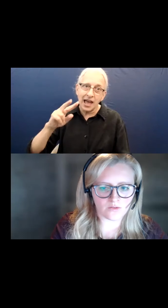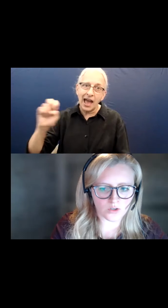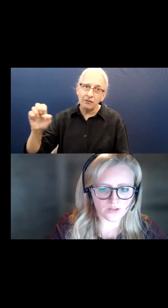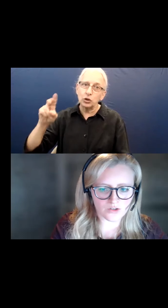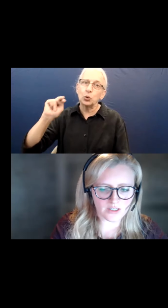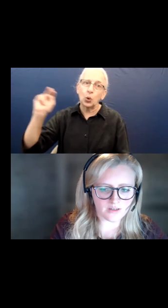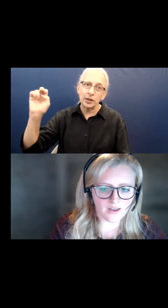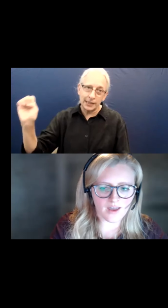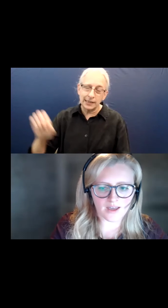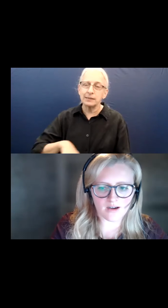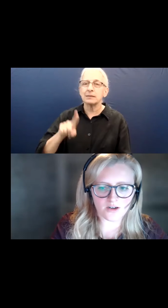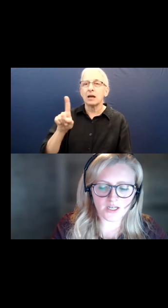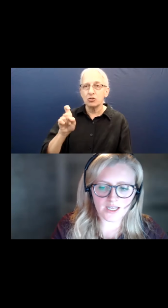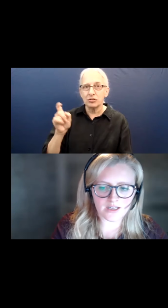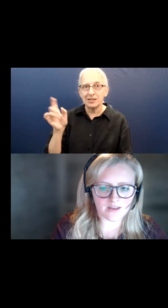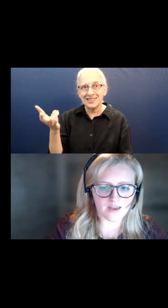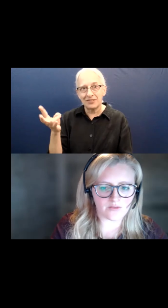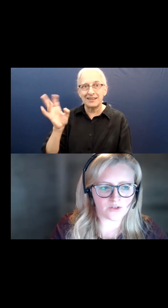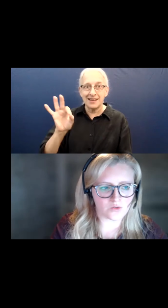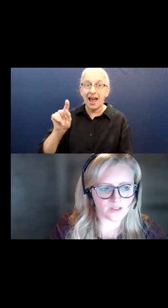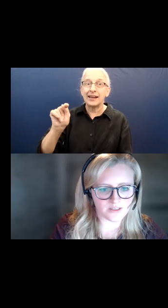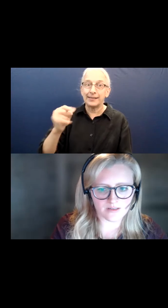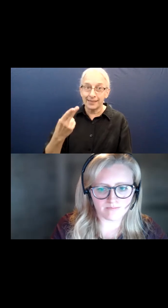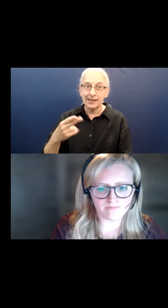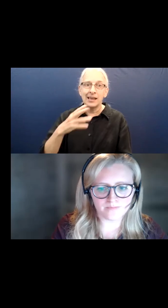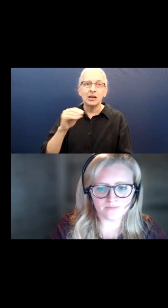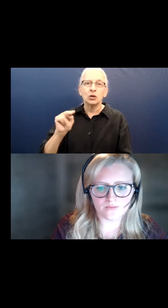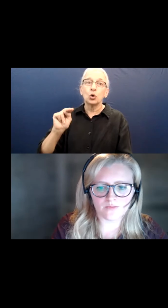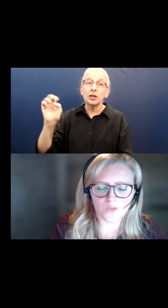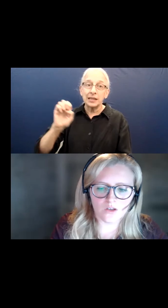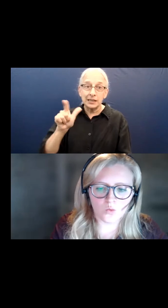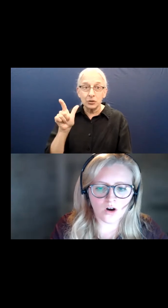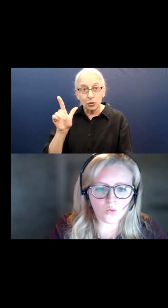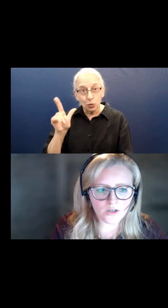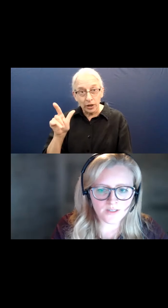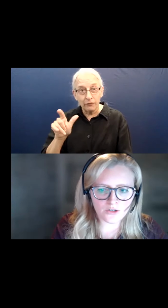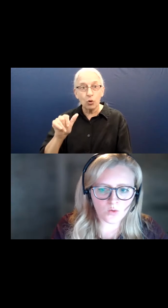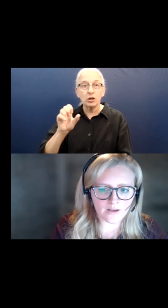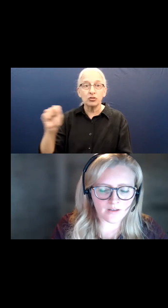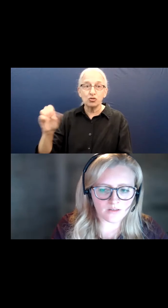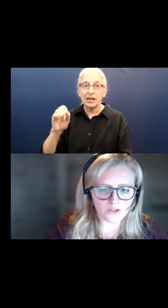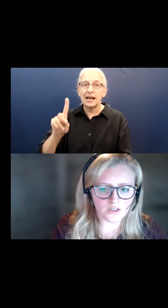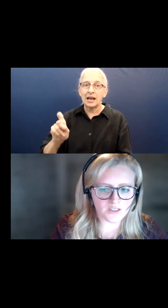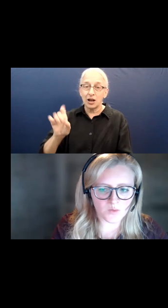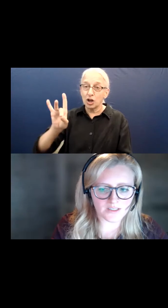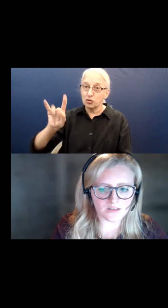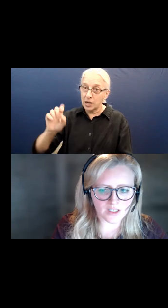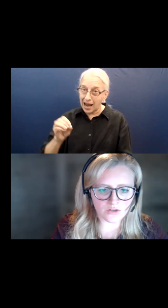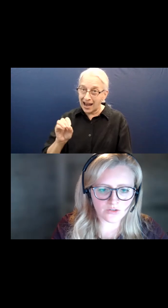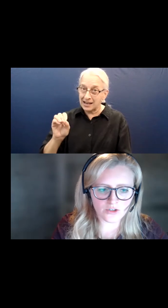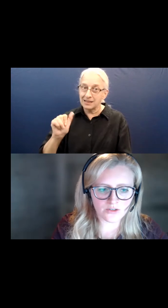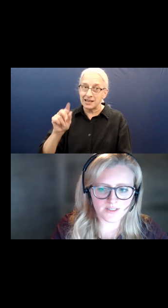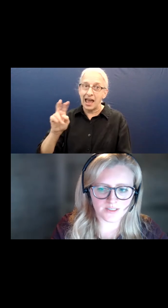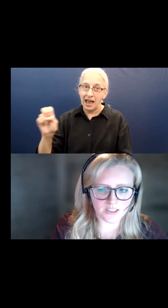Northeast 24th Street, and 180th Avenue Northeast. When our work is underway, you can expect